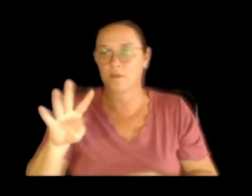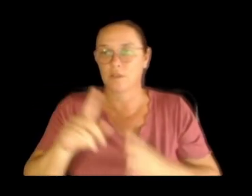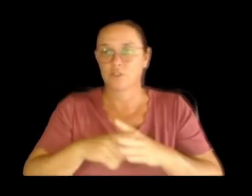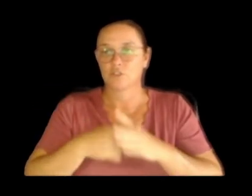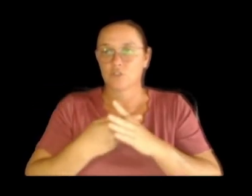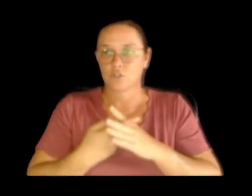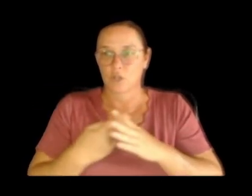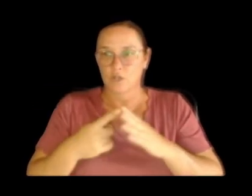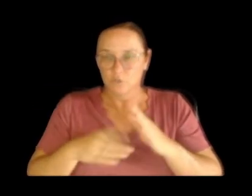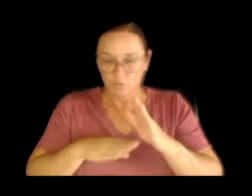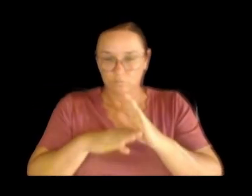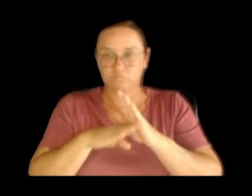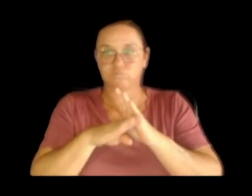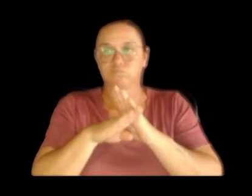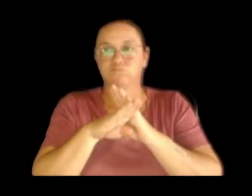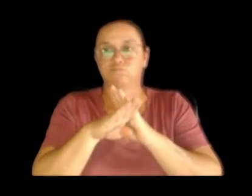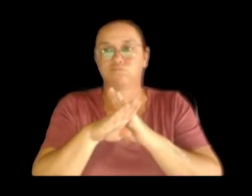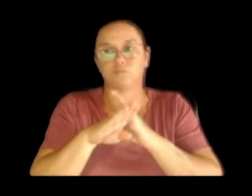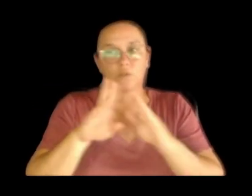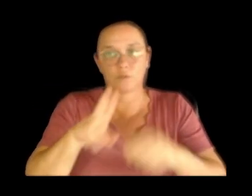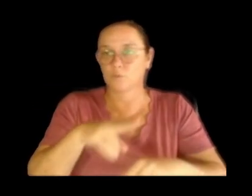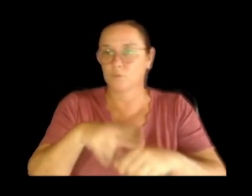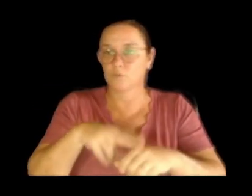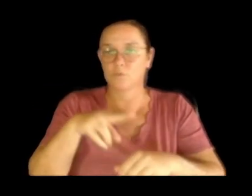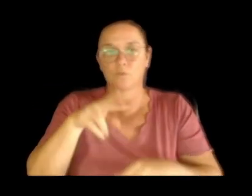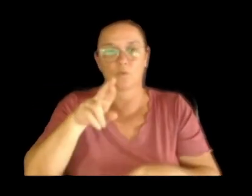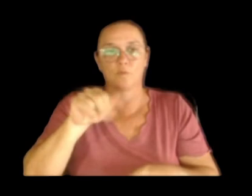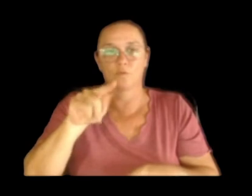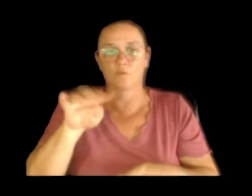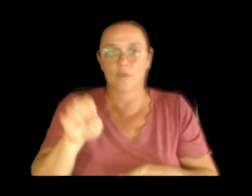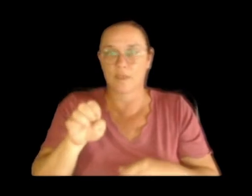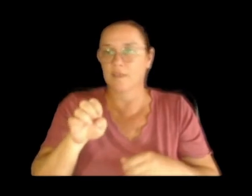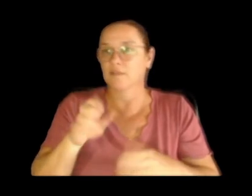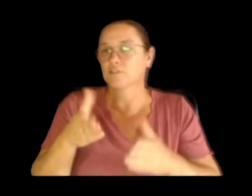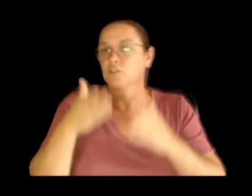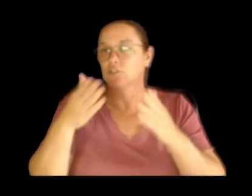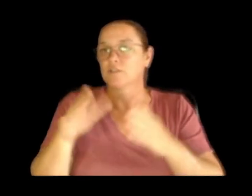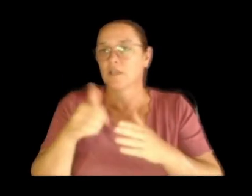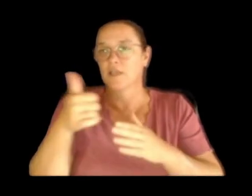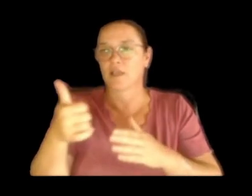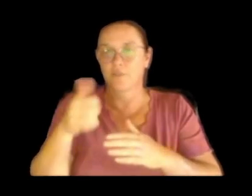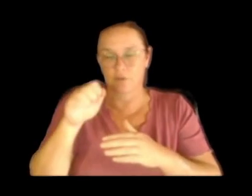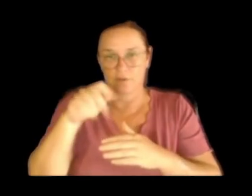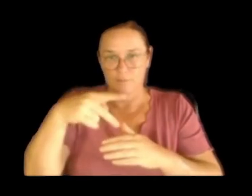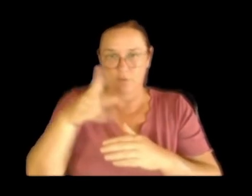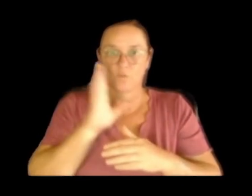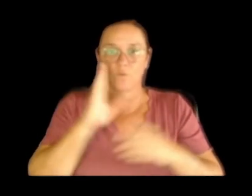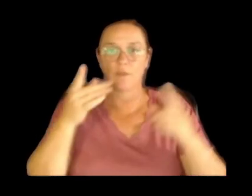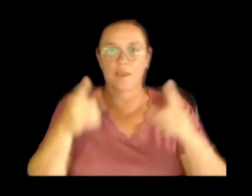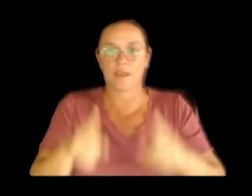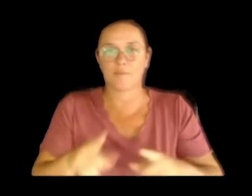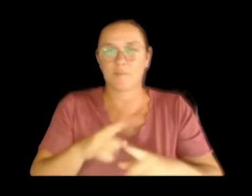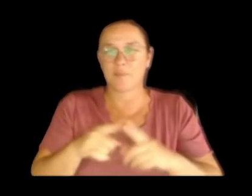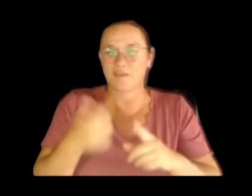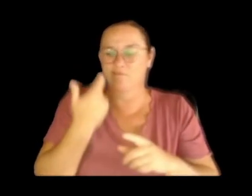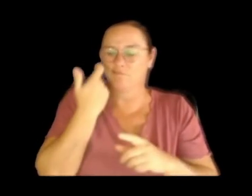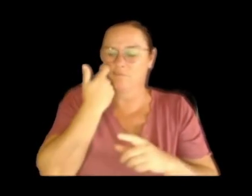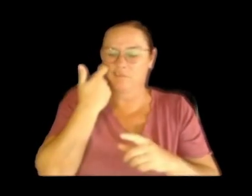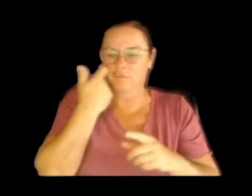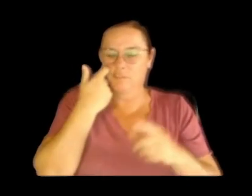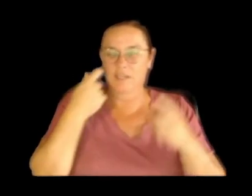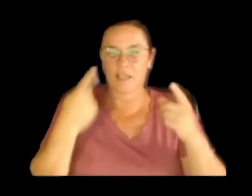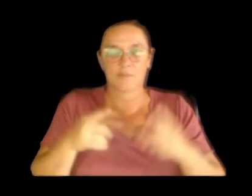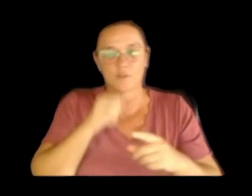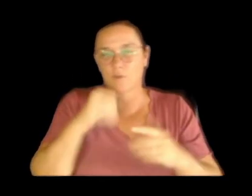its typical rate, suggesting that another episode is likely to occur. But because it's been so soon following the recent episode, there's not a lot of